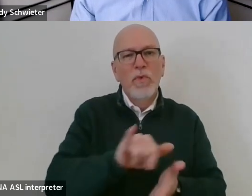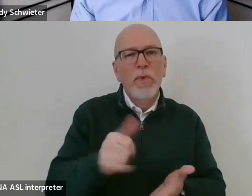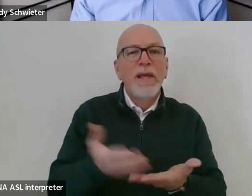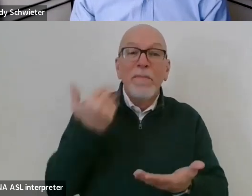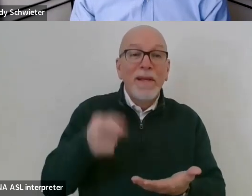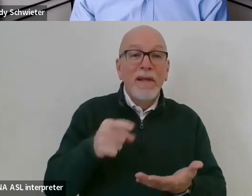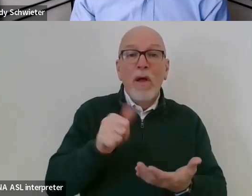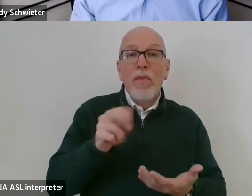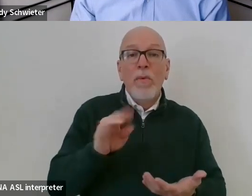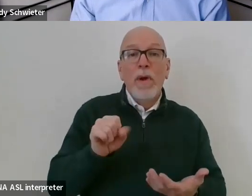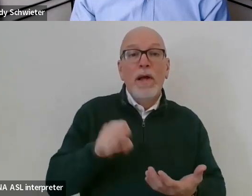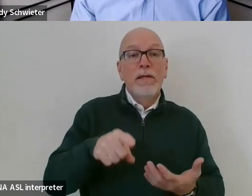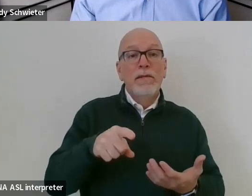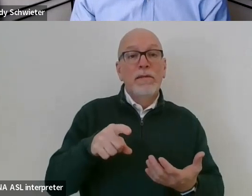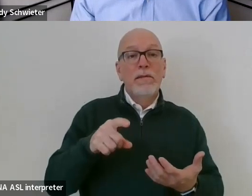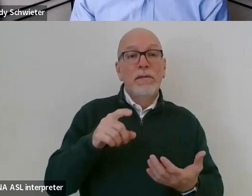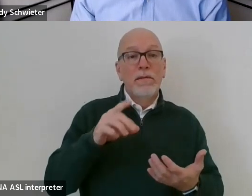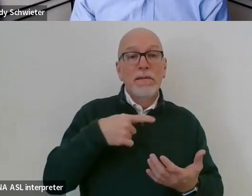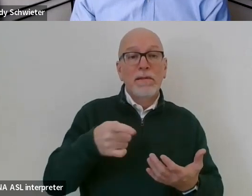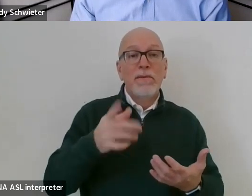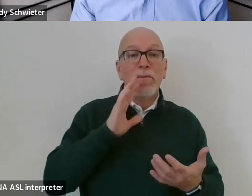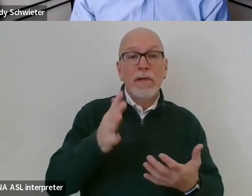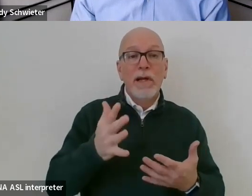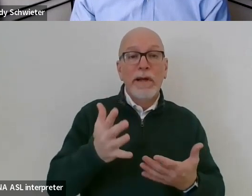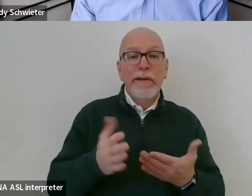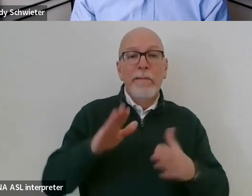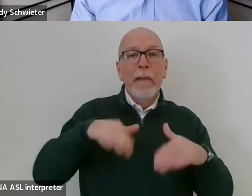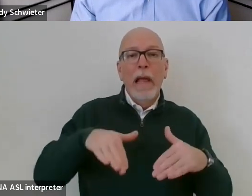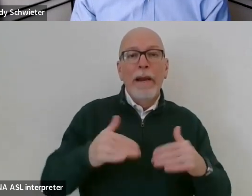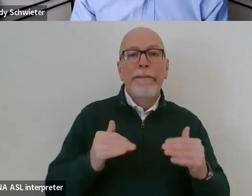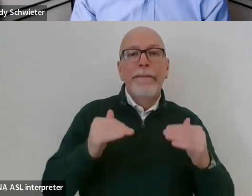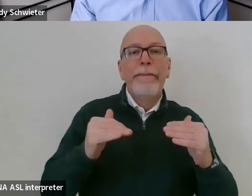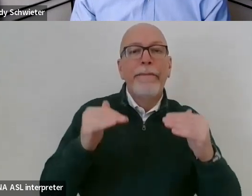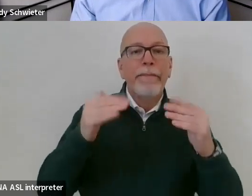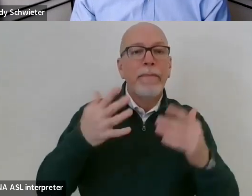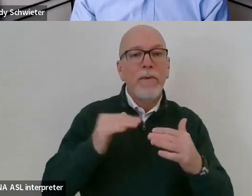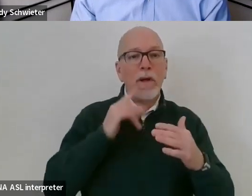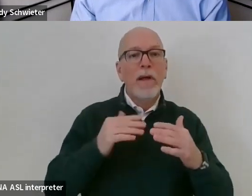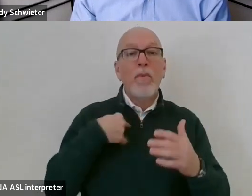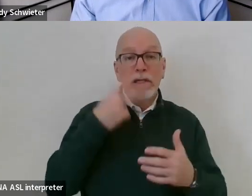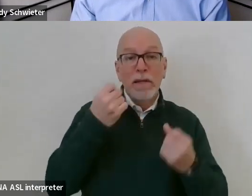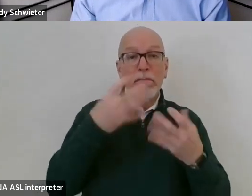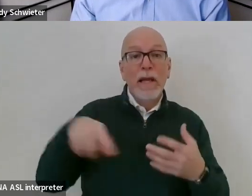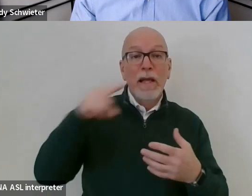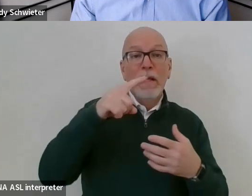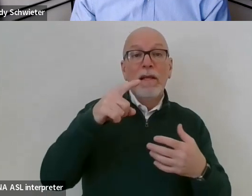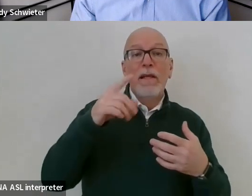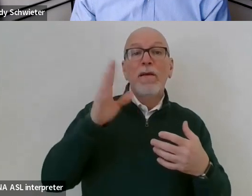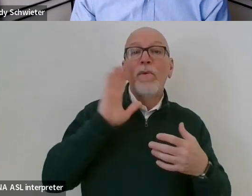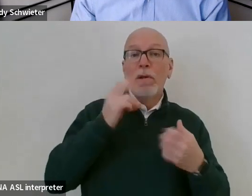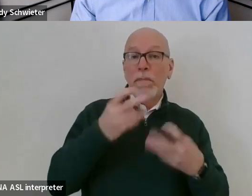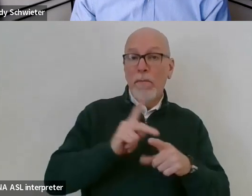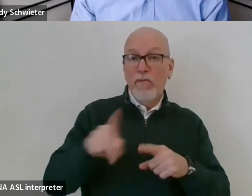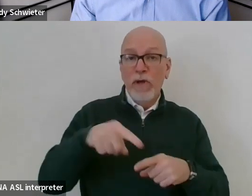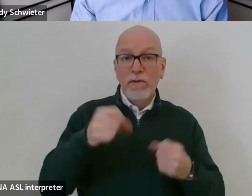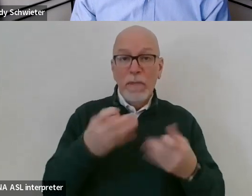because otherwise it's a race to the bottom. And while I see many improvements in the profession in many areas, I also see that there are many